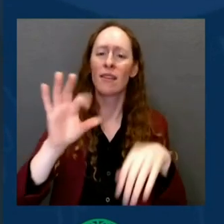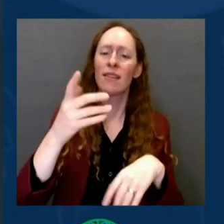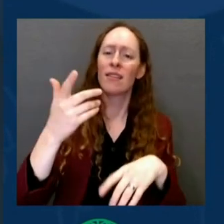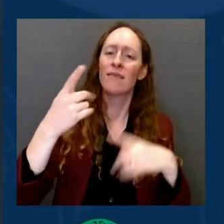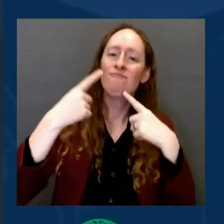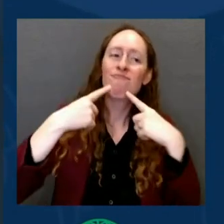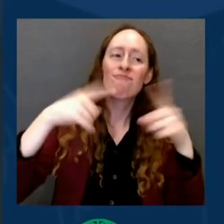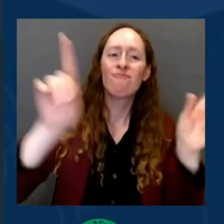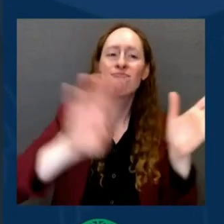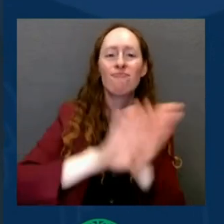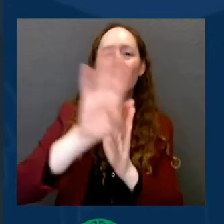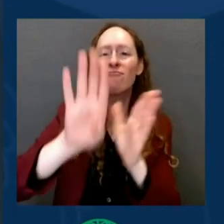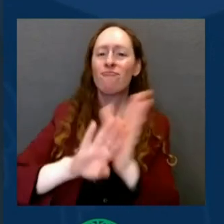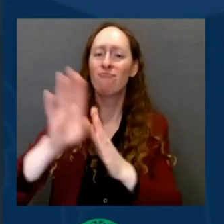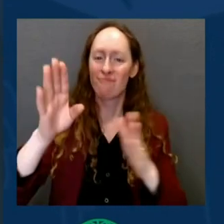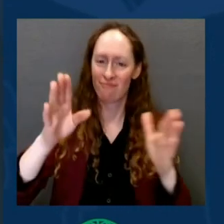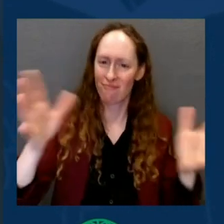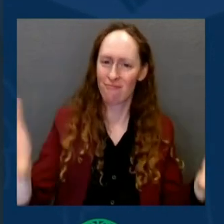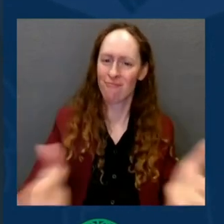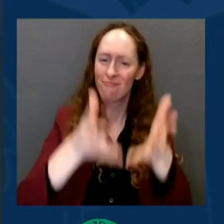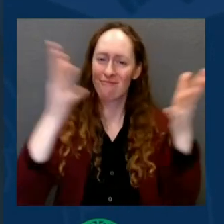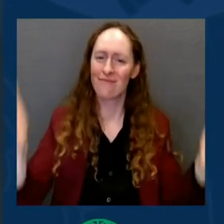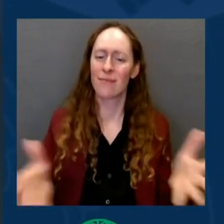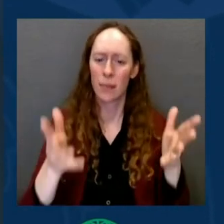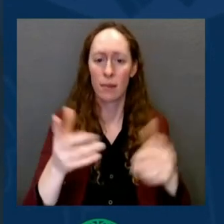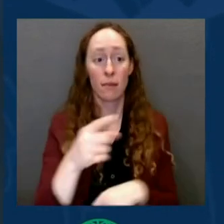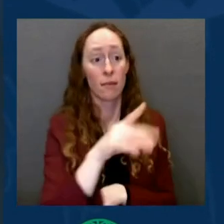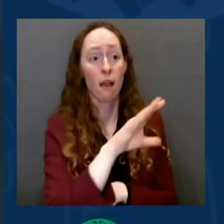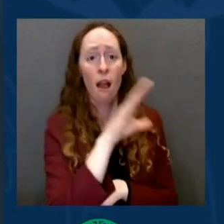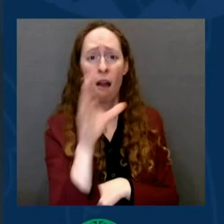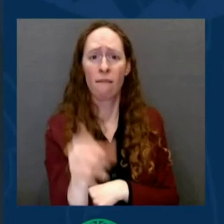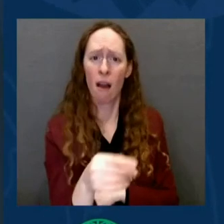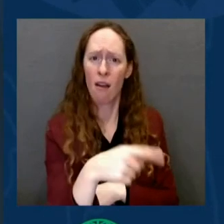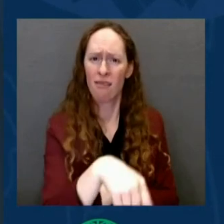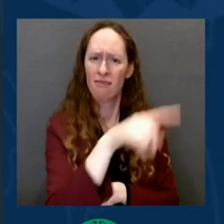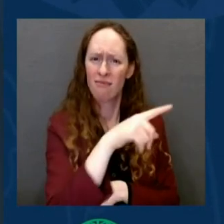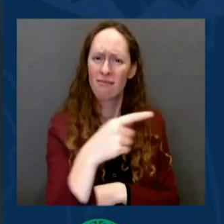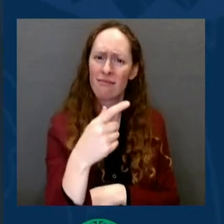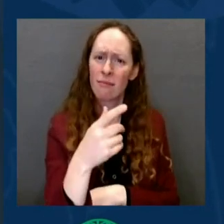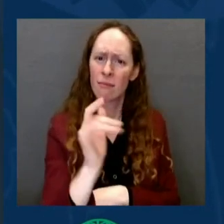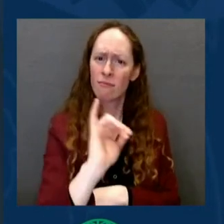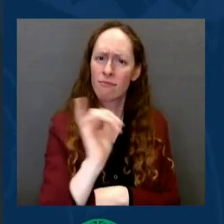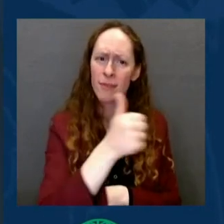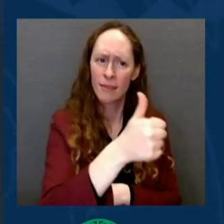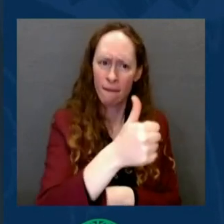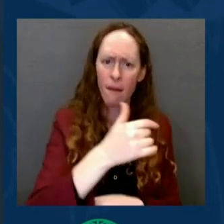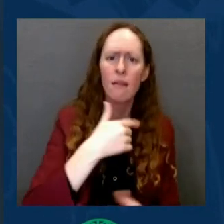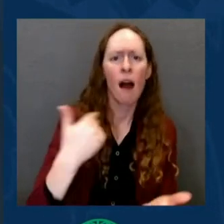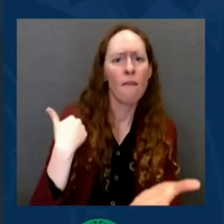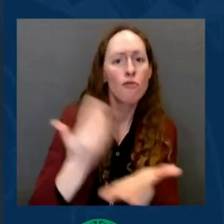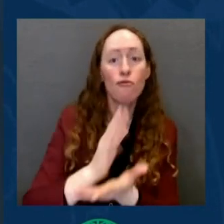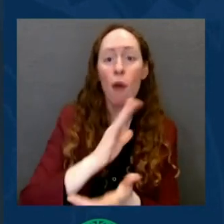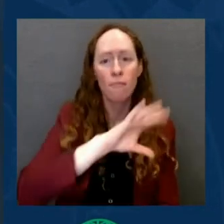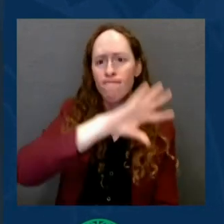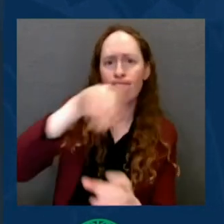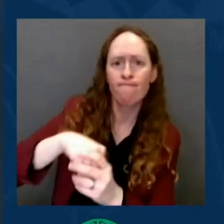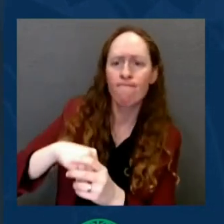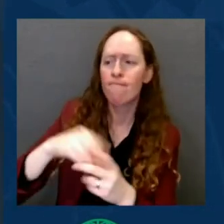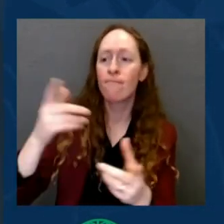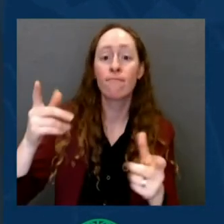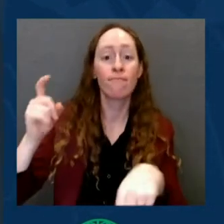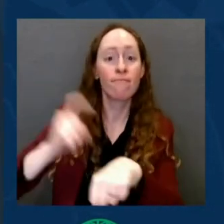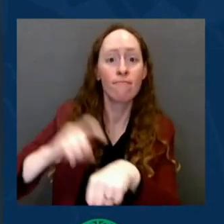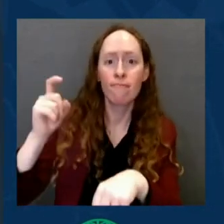in every room where global challenges are being discussed, and in every institution where discussions are taking